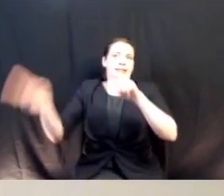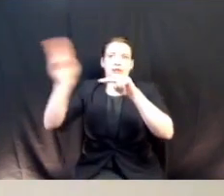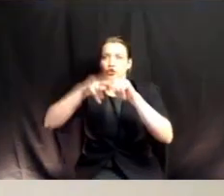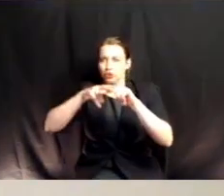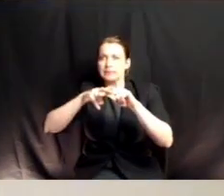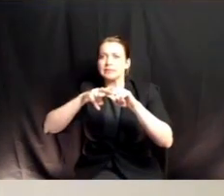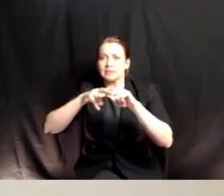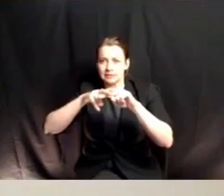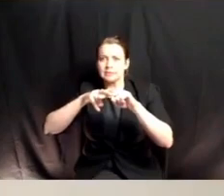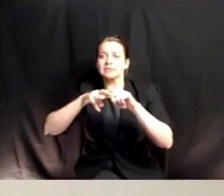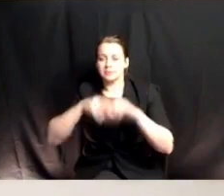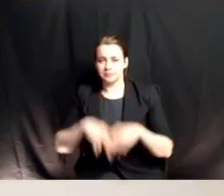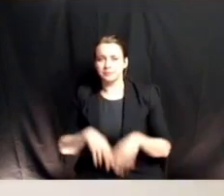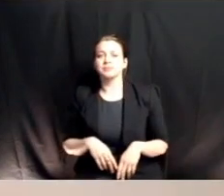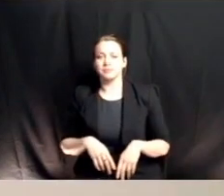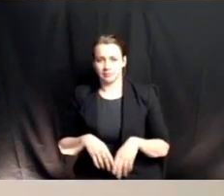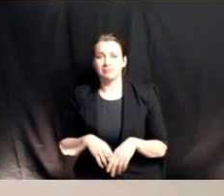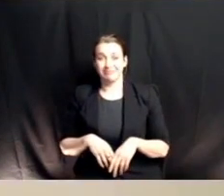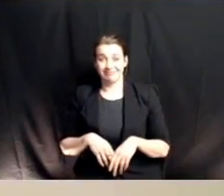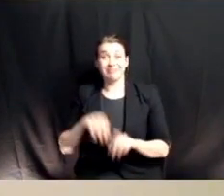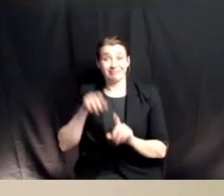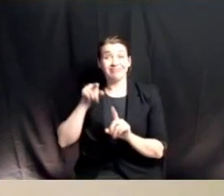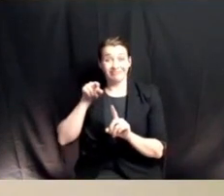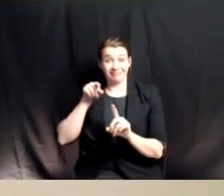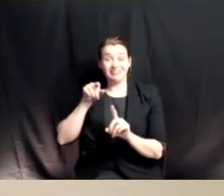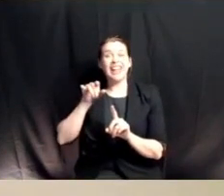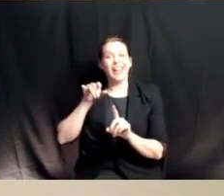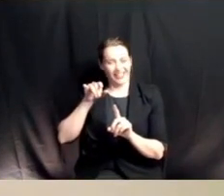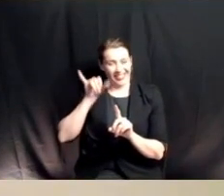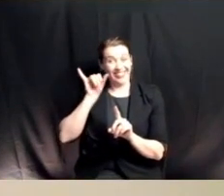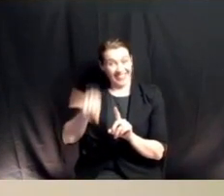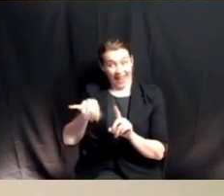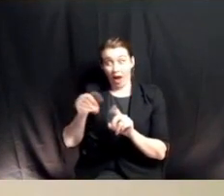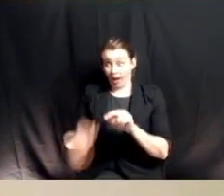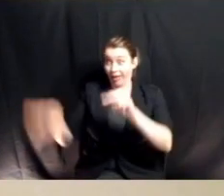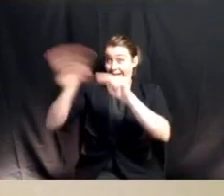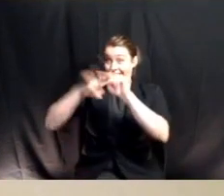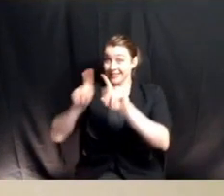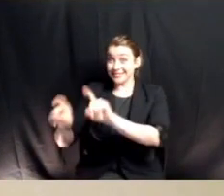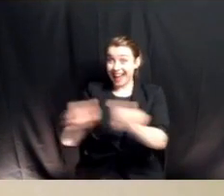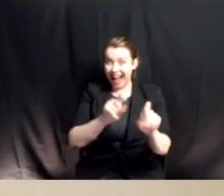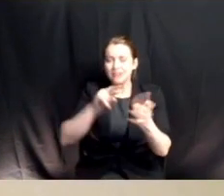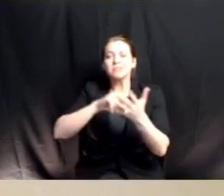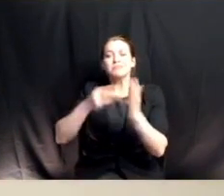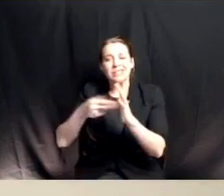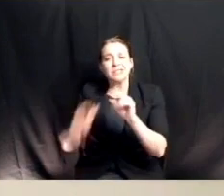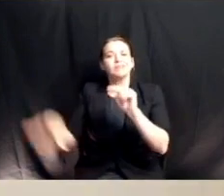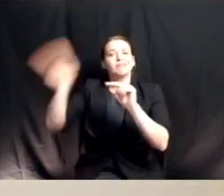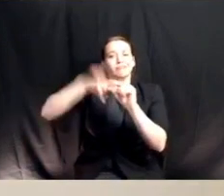appropriately has resulted in a significant increase in the number of cases identified. So I don't want